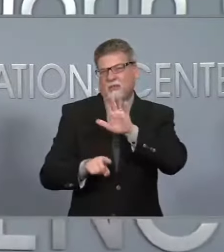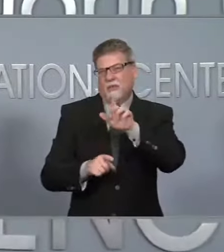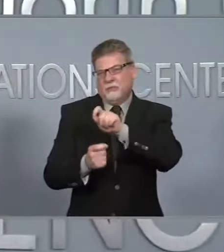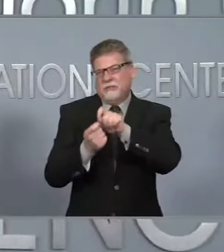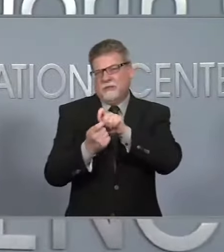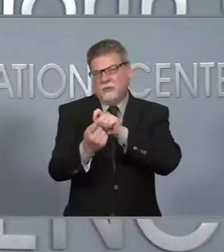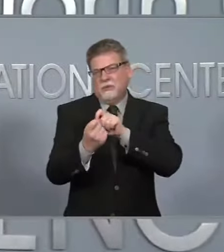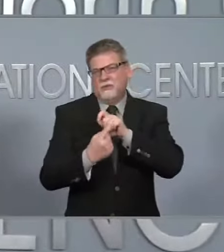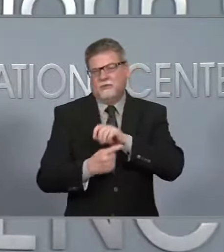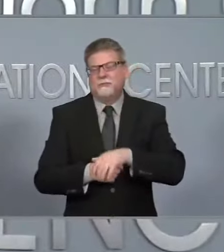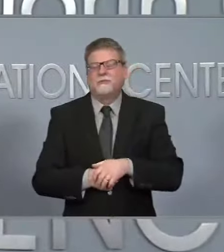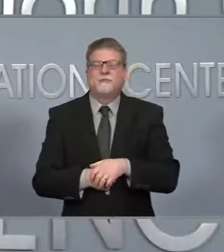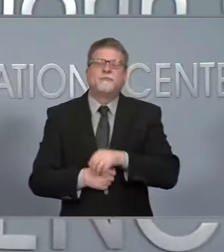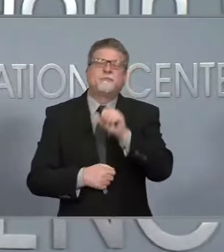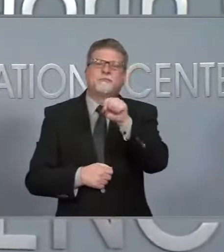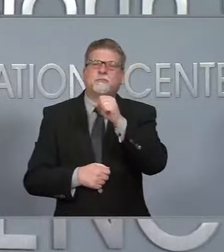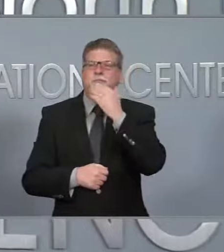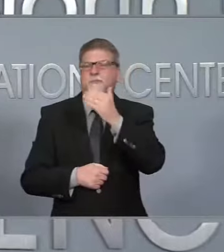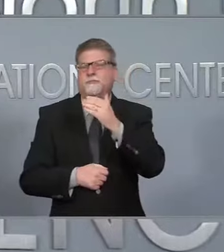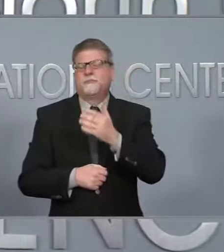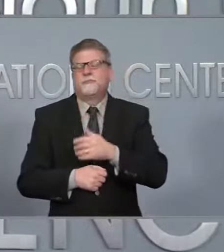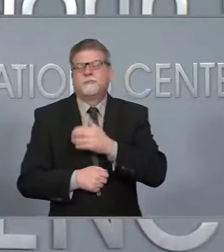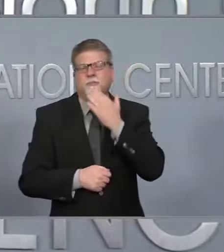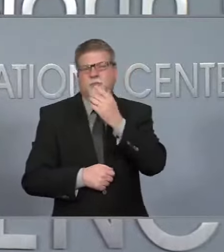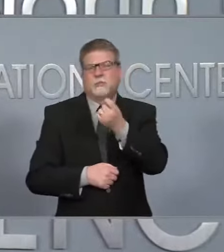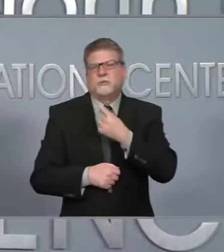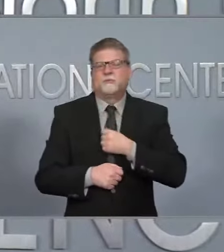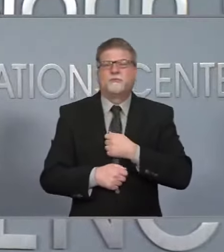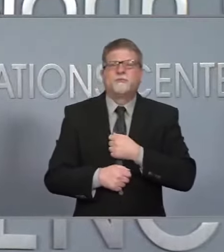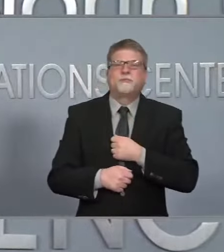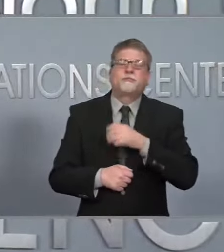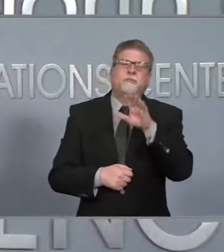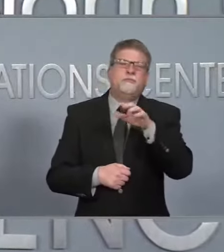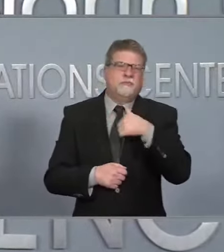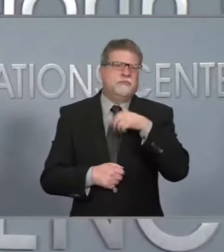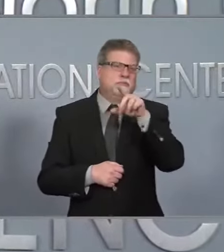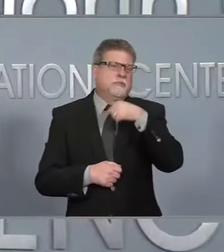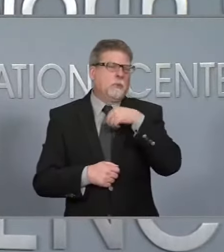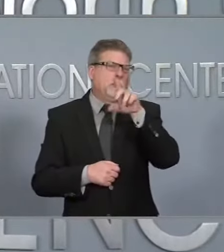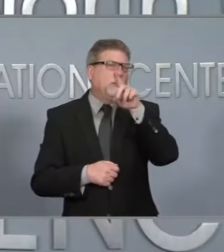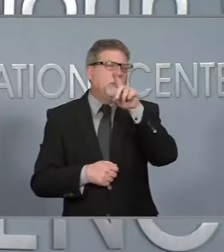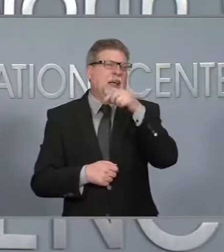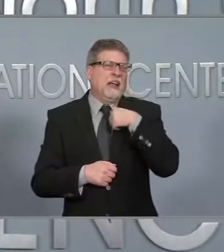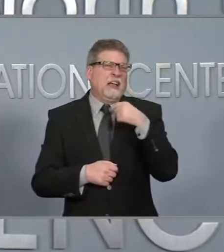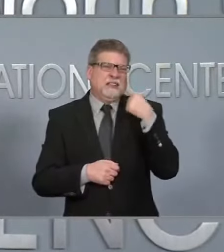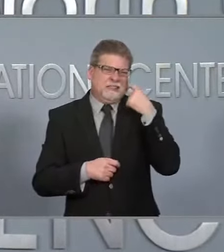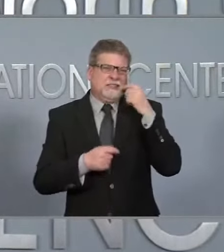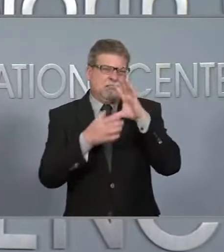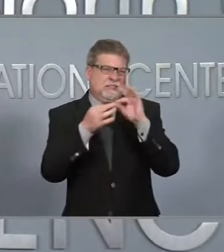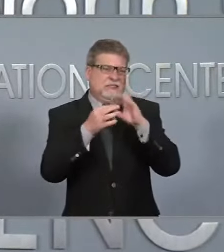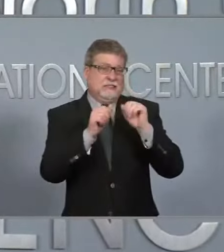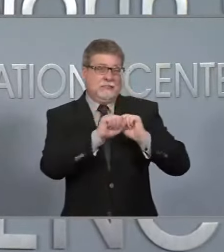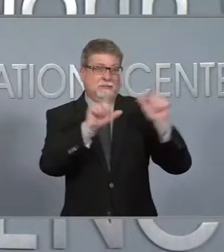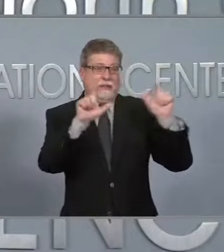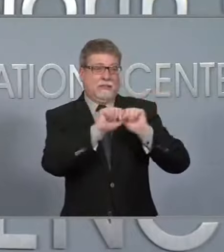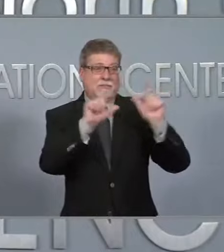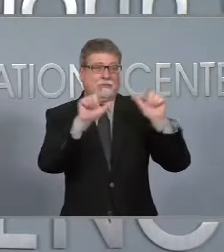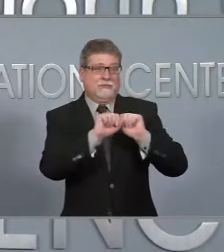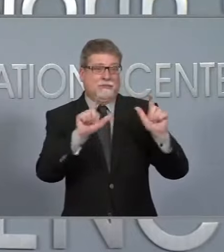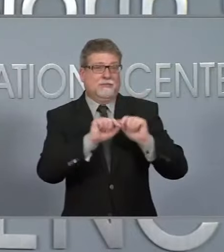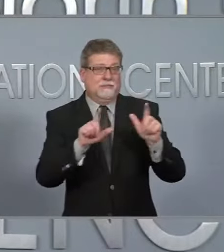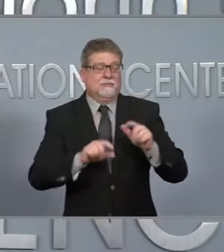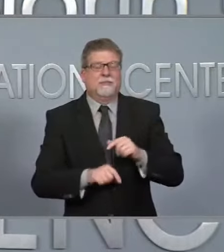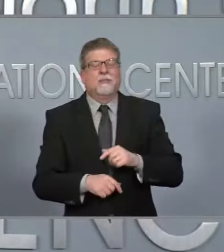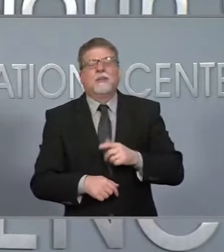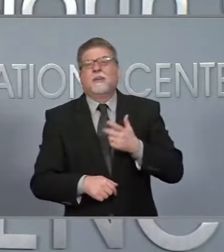Yes, thank you for the question. As we outlined, there's a number of metrics that we look at and really trends across those metrics. There's not going to be